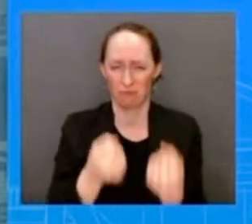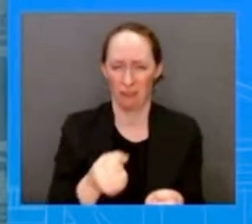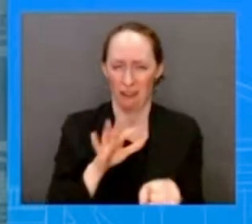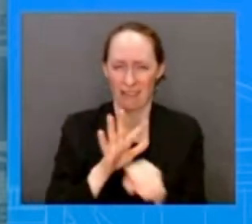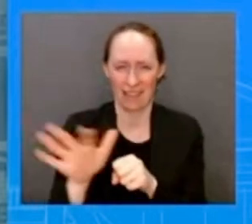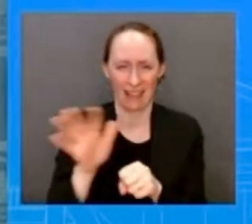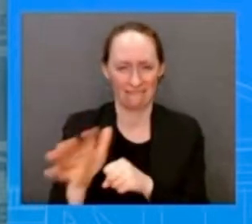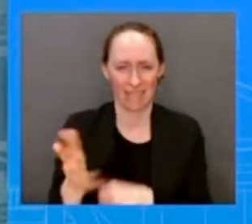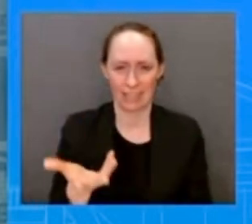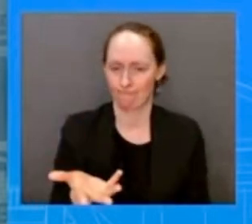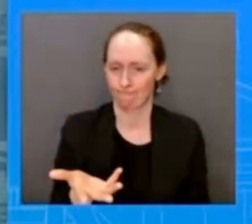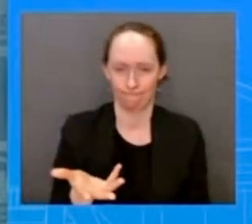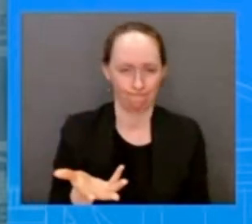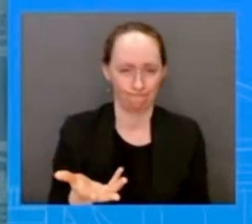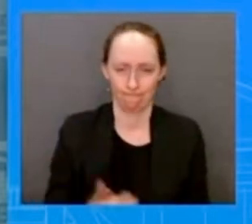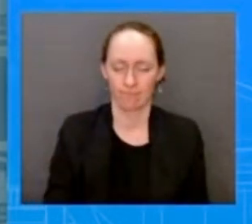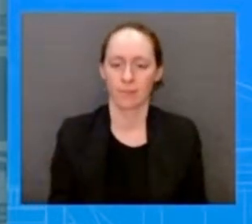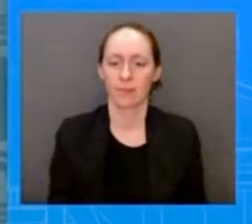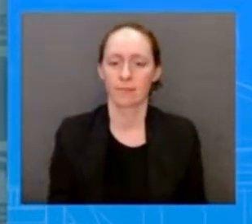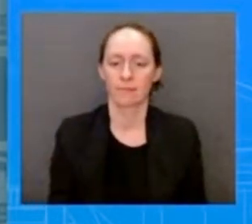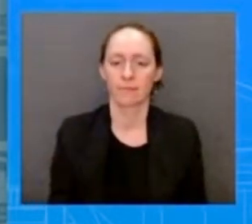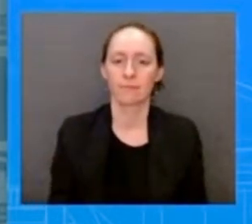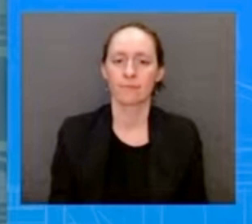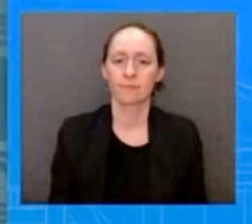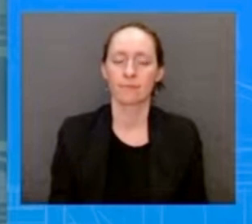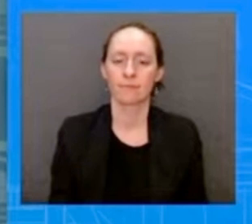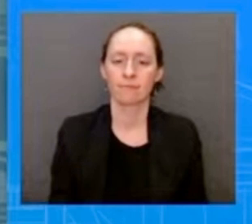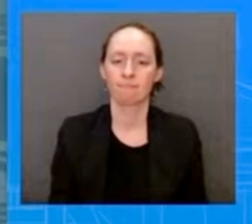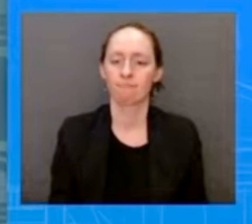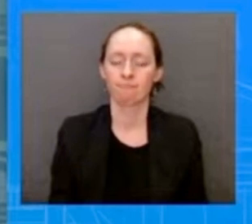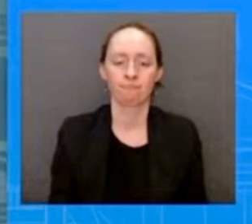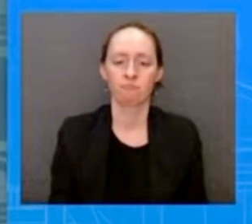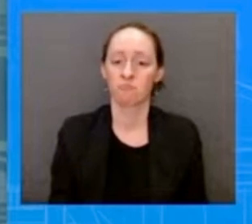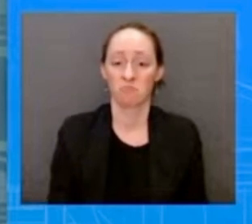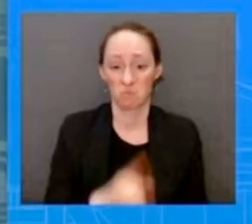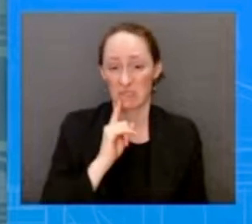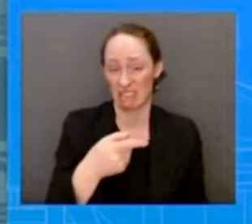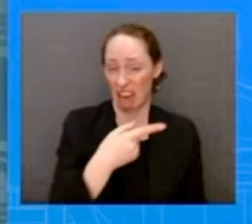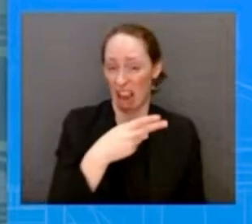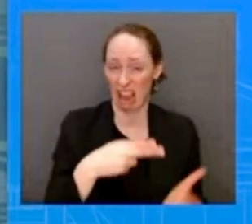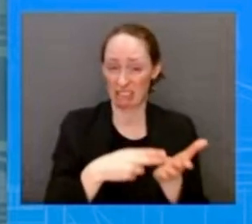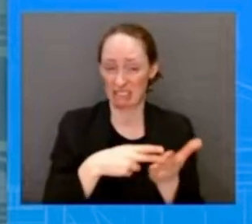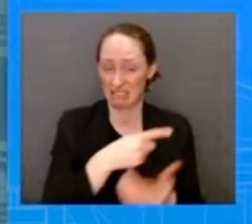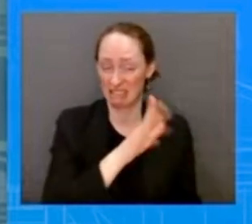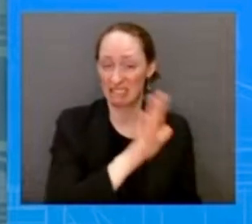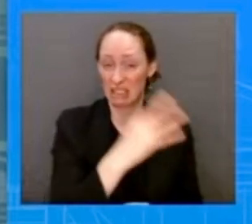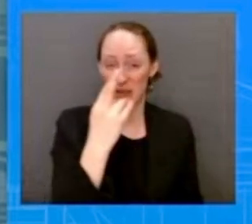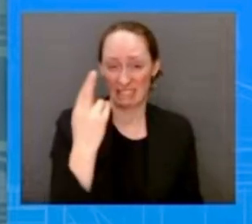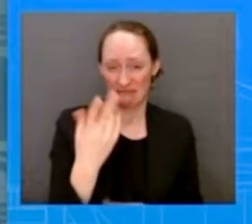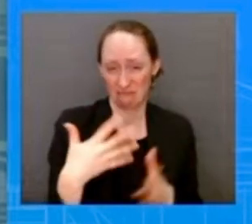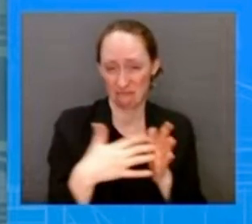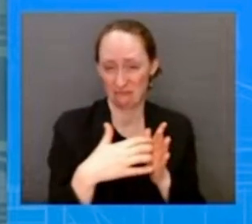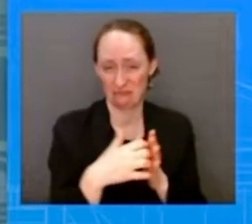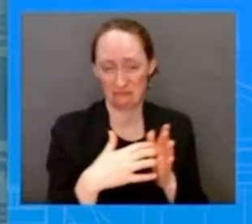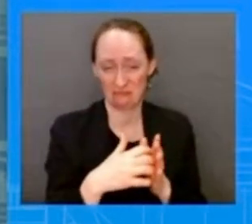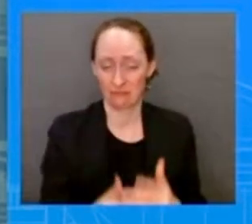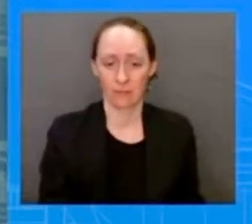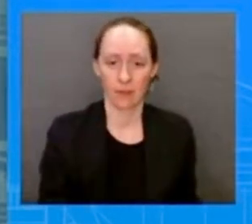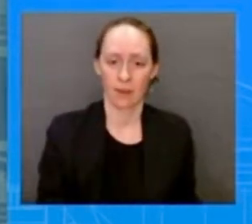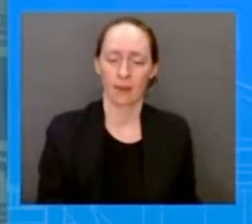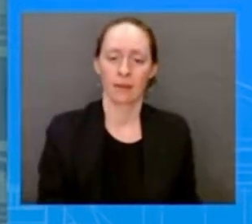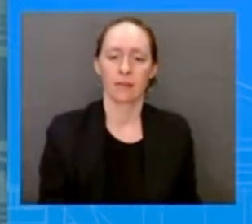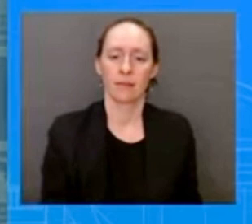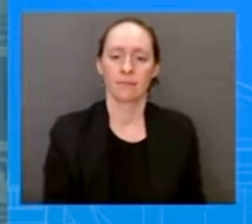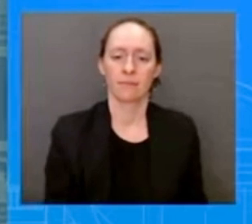to stand forth with their argument. They truly don't. And so we're going to continue to make a forceful defense for the